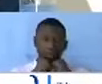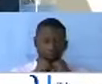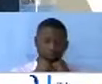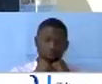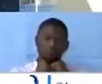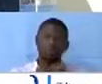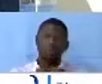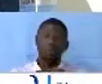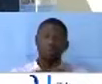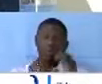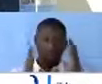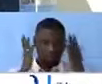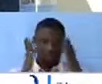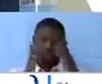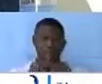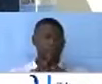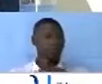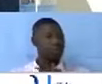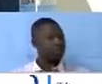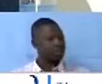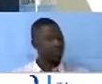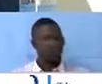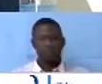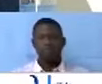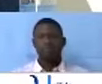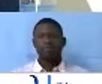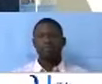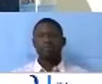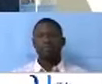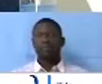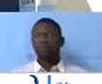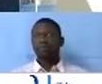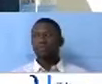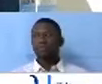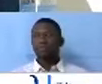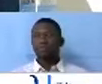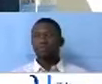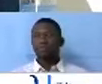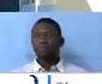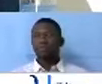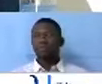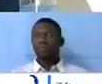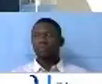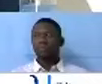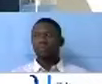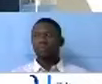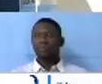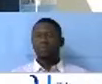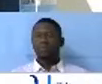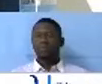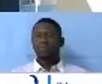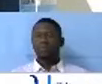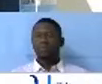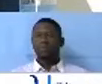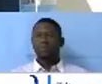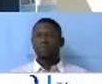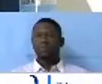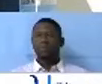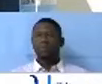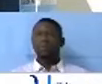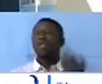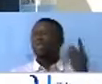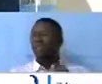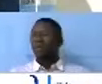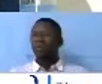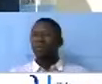munga fatale kune mbiri Sana Sabali day mom biram dafa ute lol ak li ñoo wax ni. That was in fact at the very